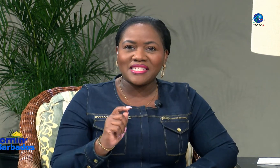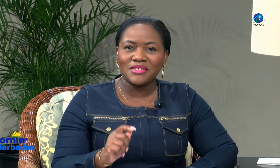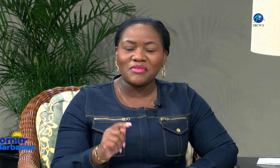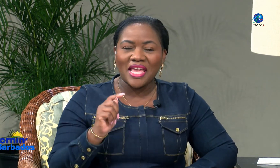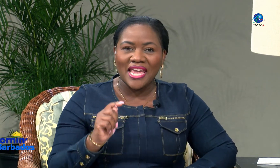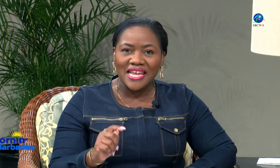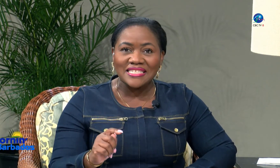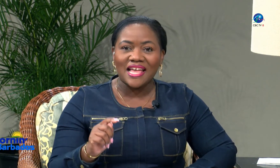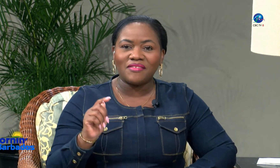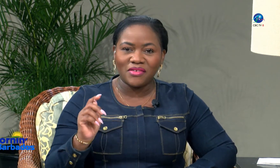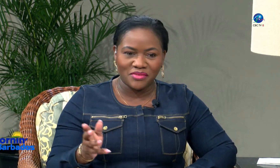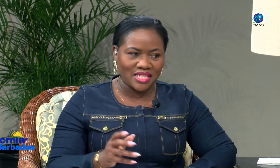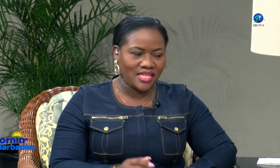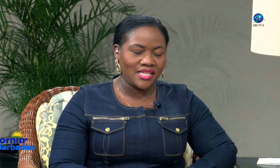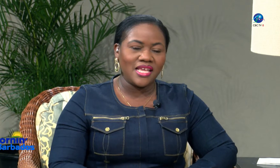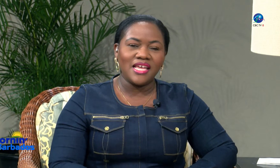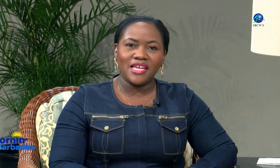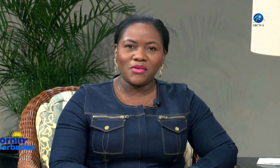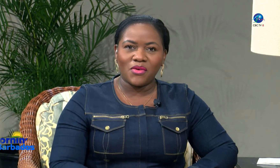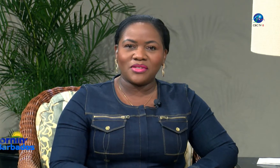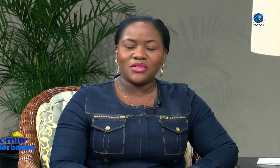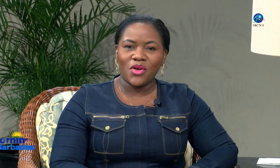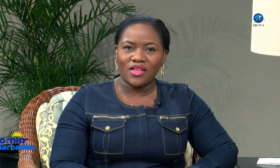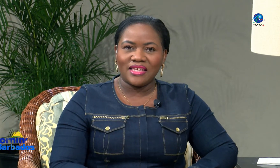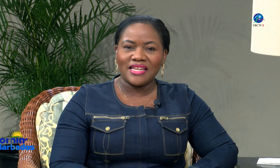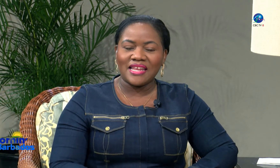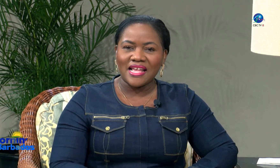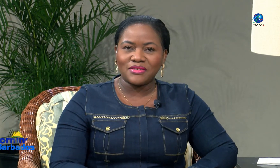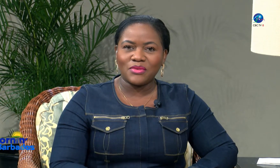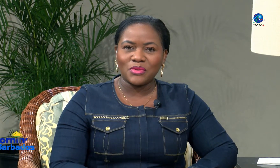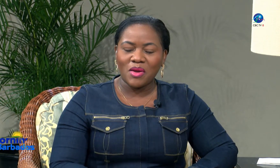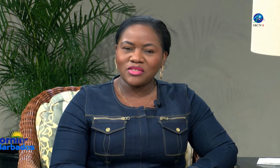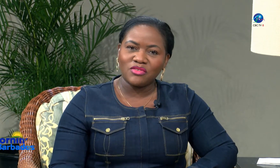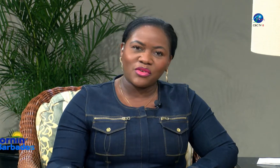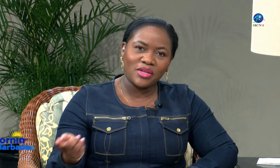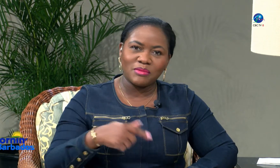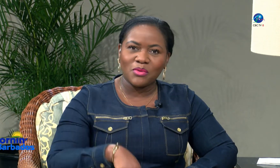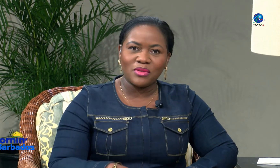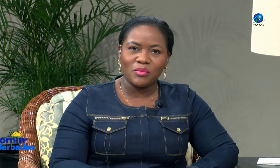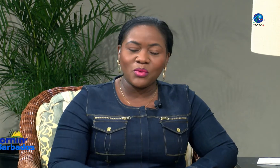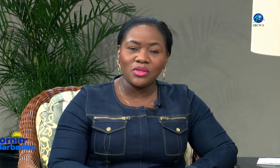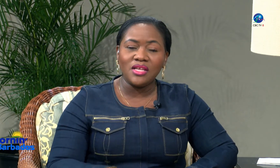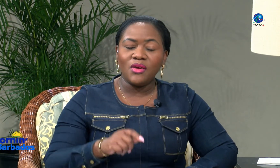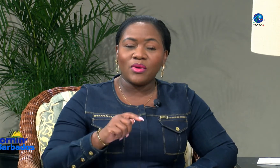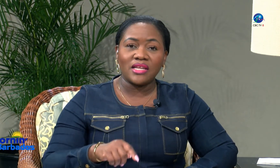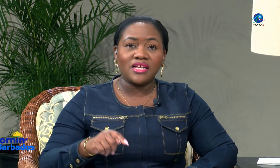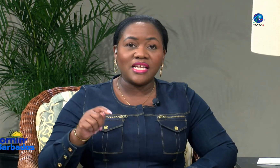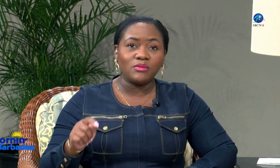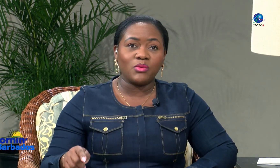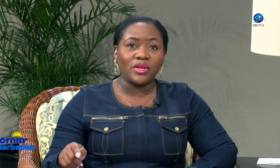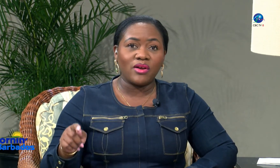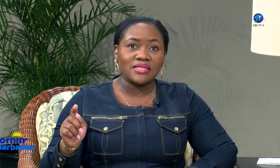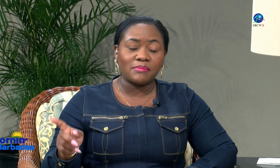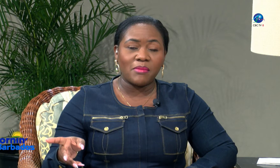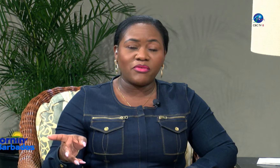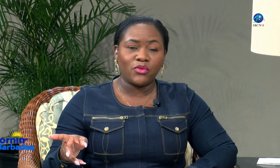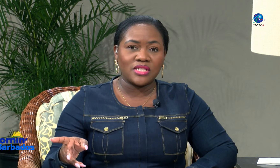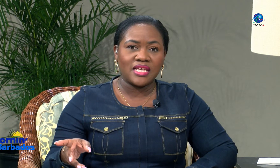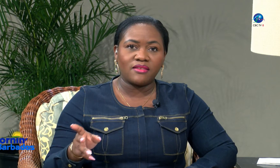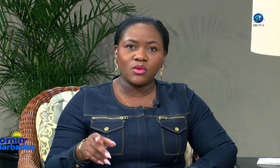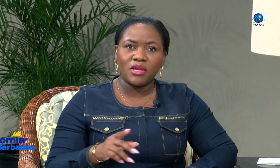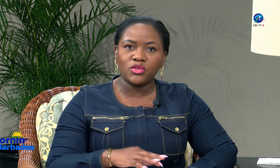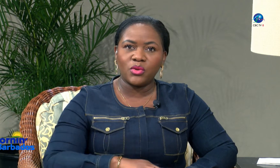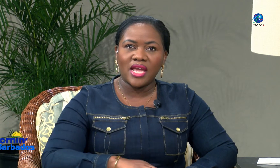be between the ages of 8 and 15 in order to call in and answer those questions for your name to go in the pool. We're going to announce the winner on